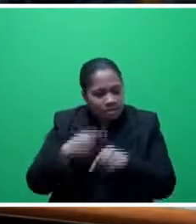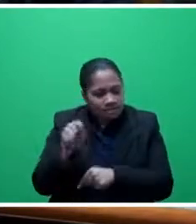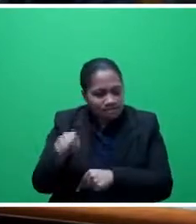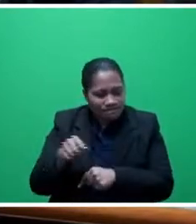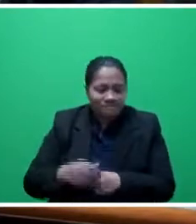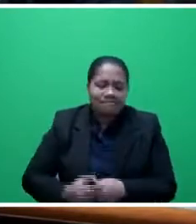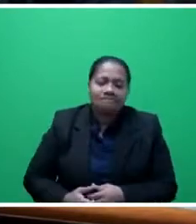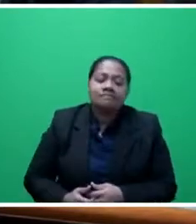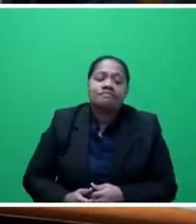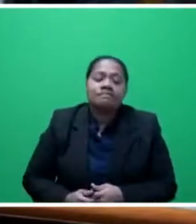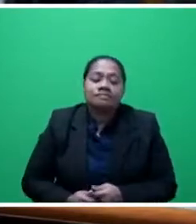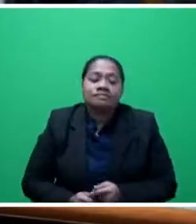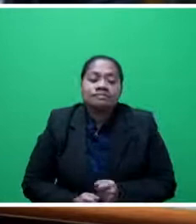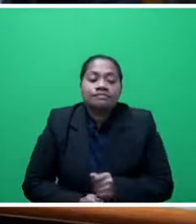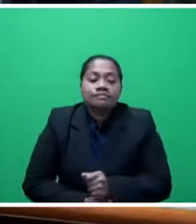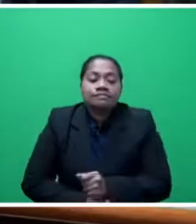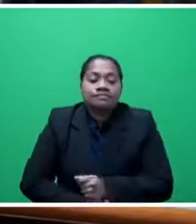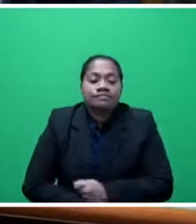The